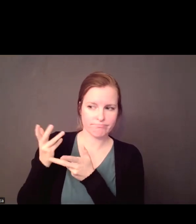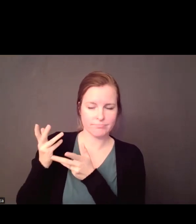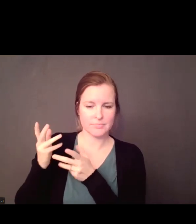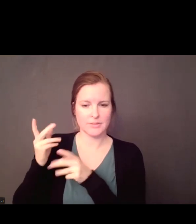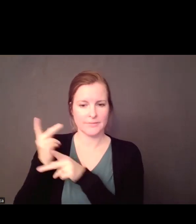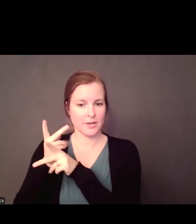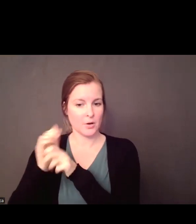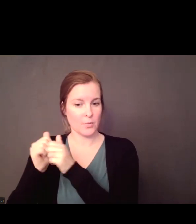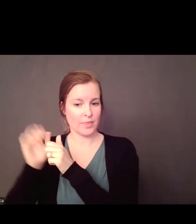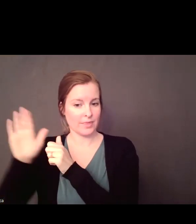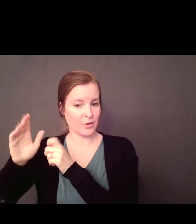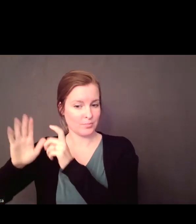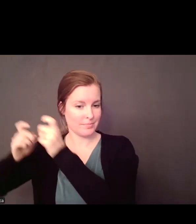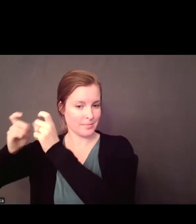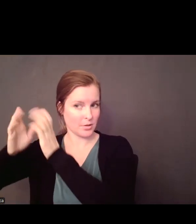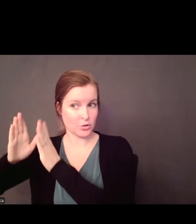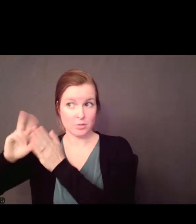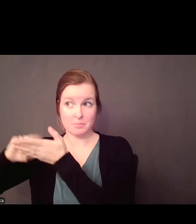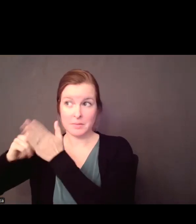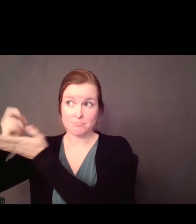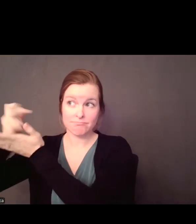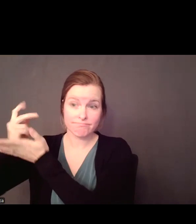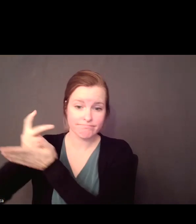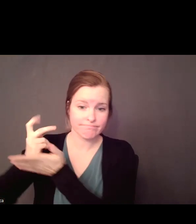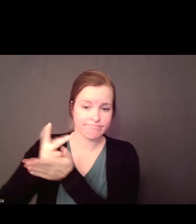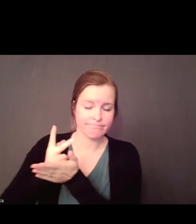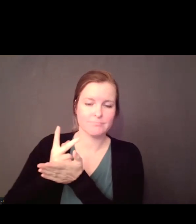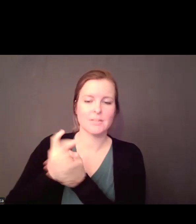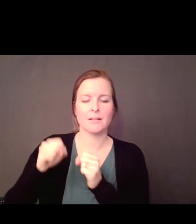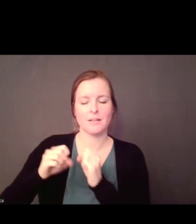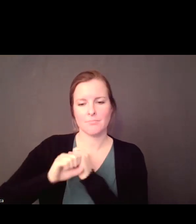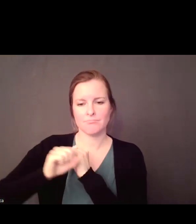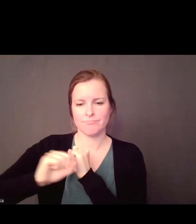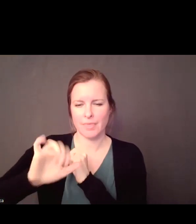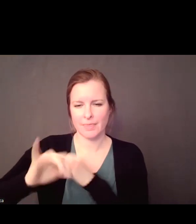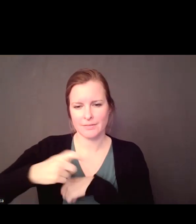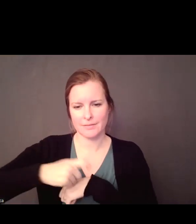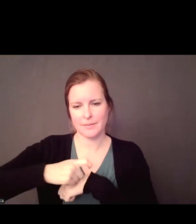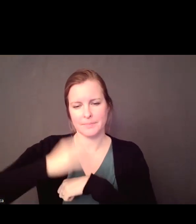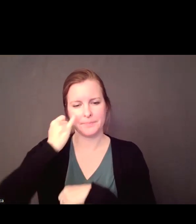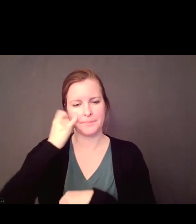manager, and that can be extended if needed.